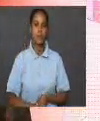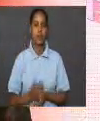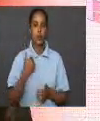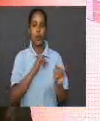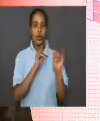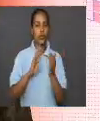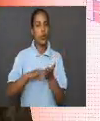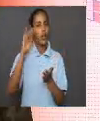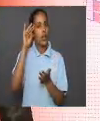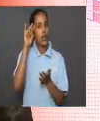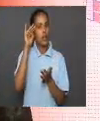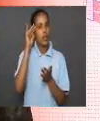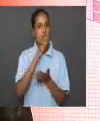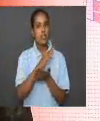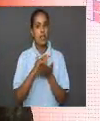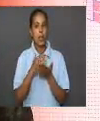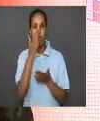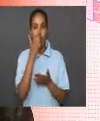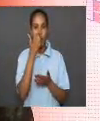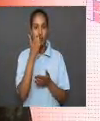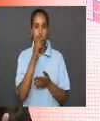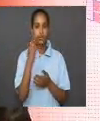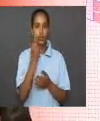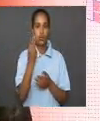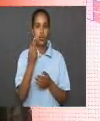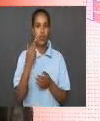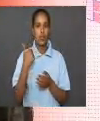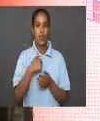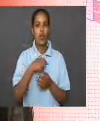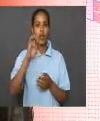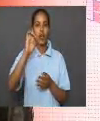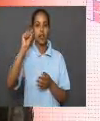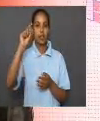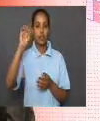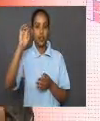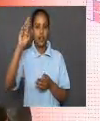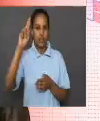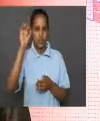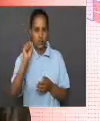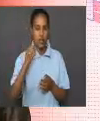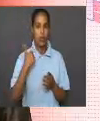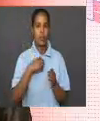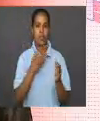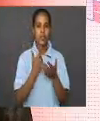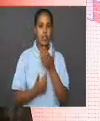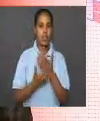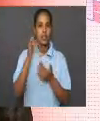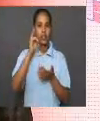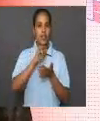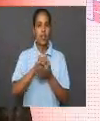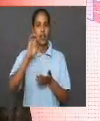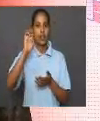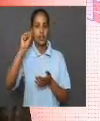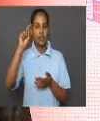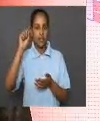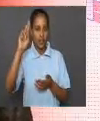We also learned some common uses for esters. We discussed that